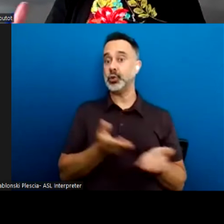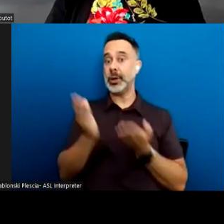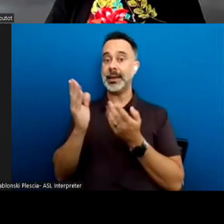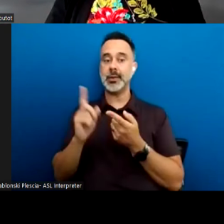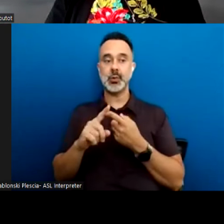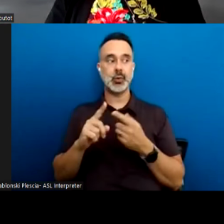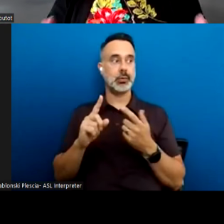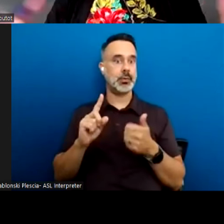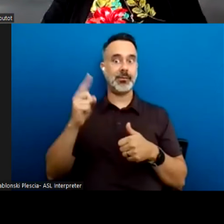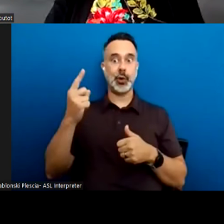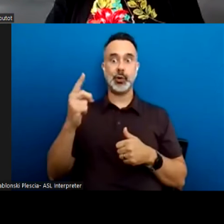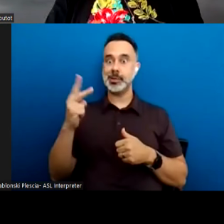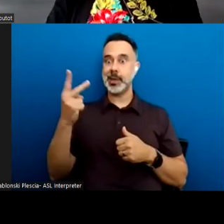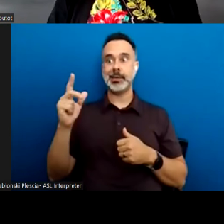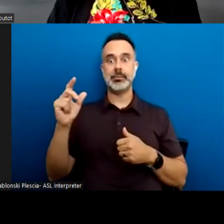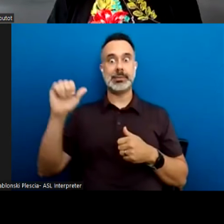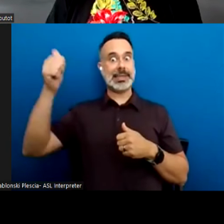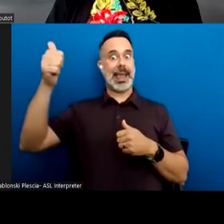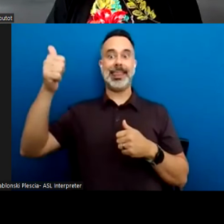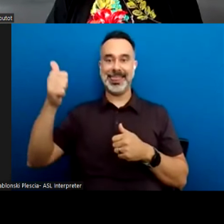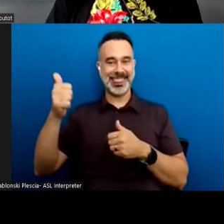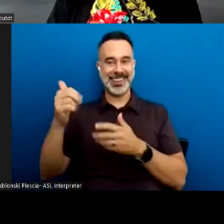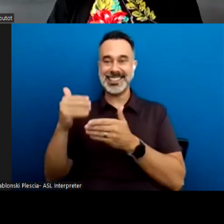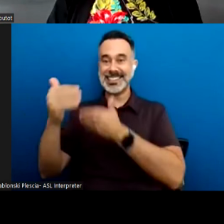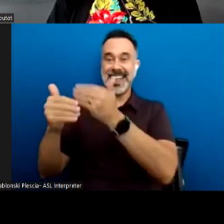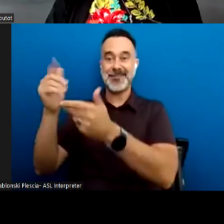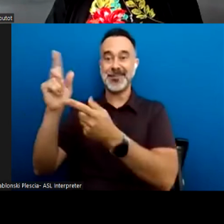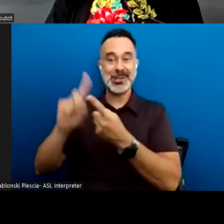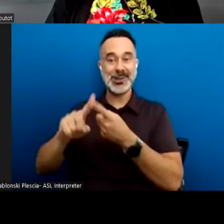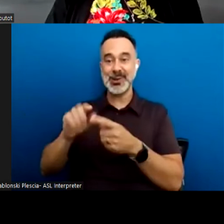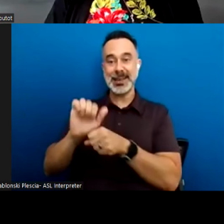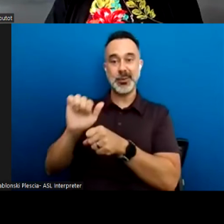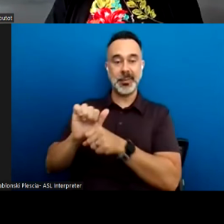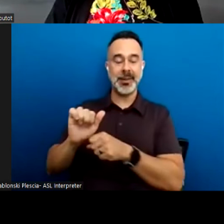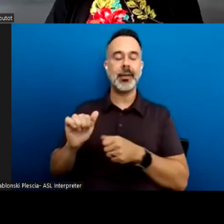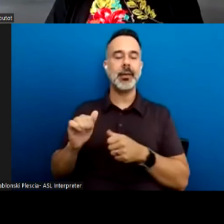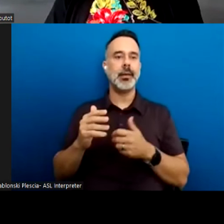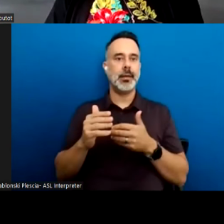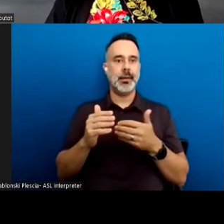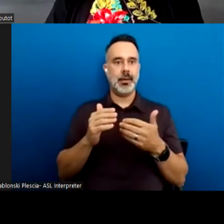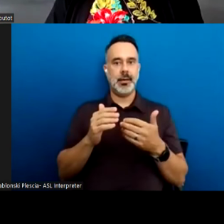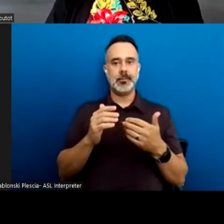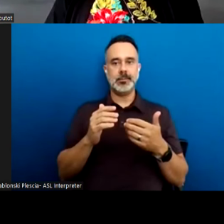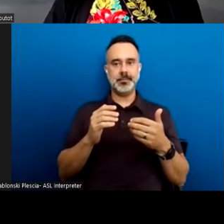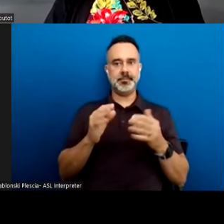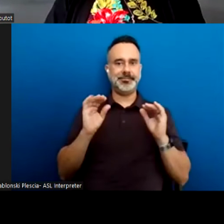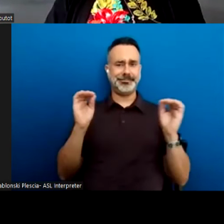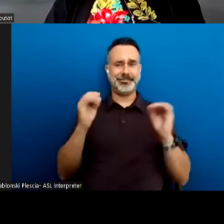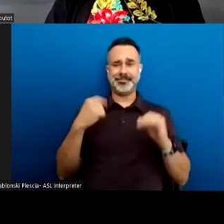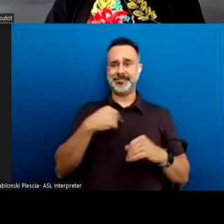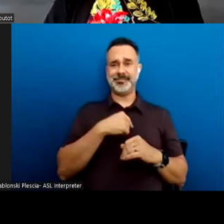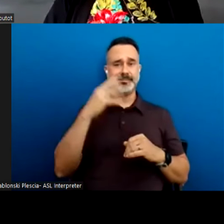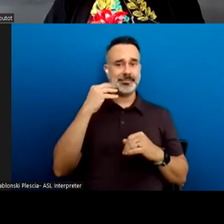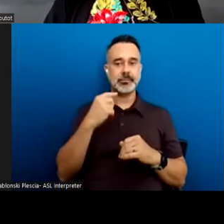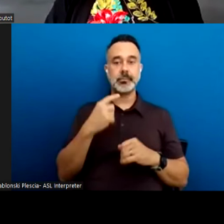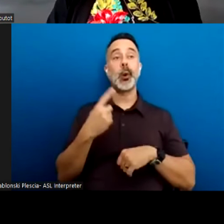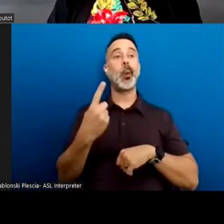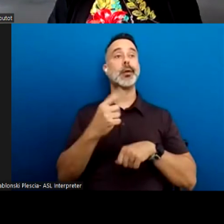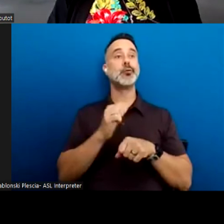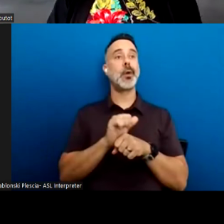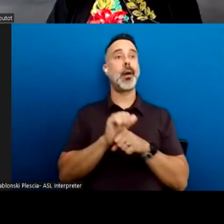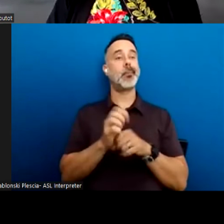or third or 10th step toward employment, whatever it may be. None of us have had just one job in our lifetimes.